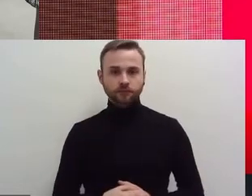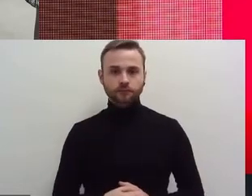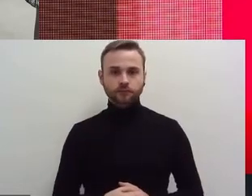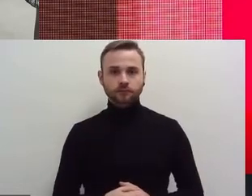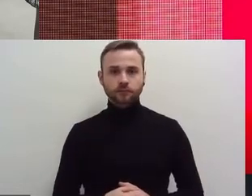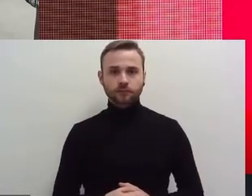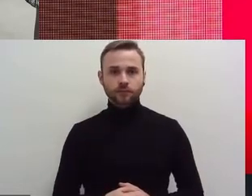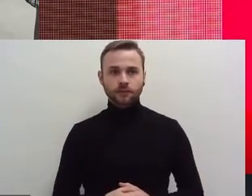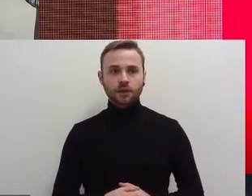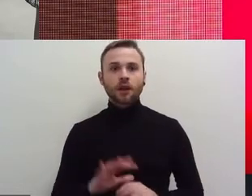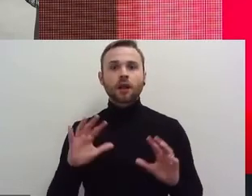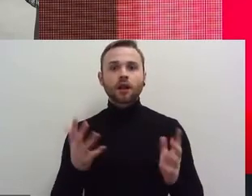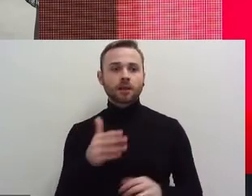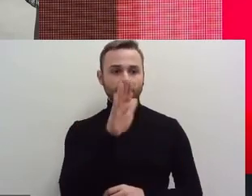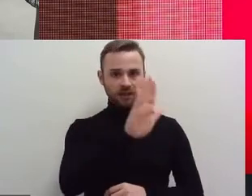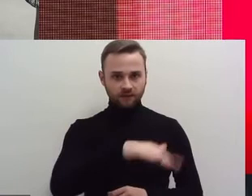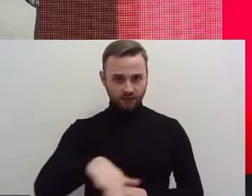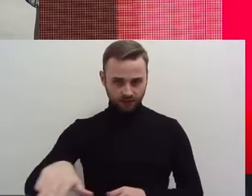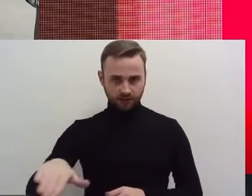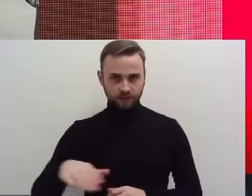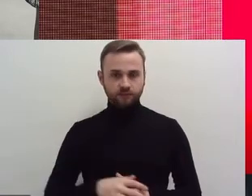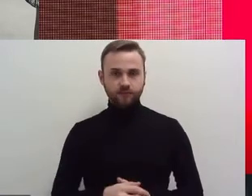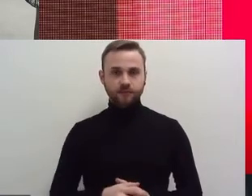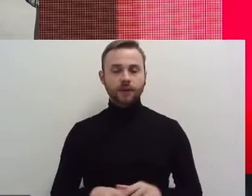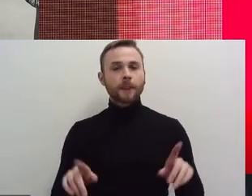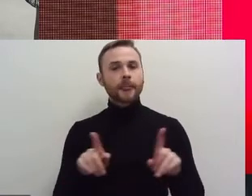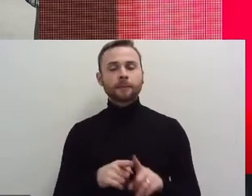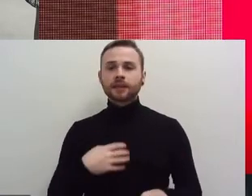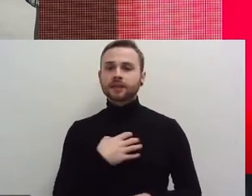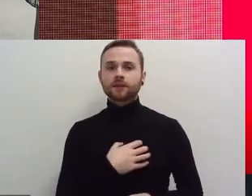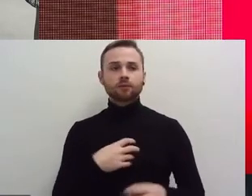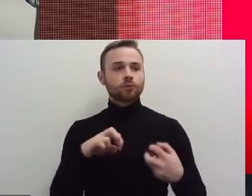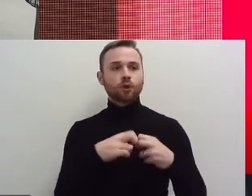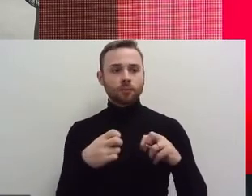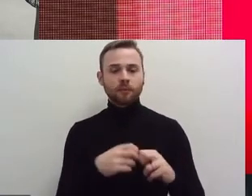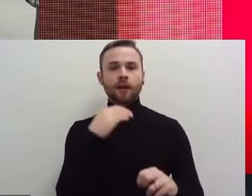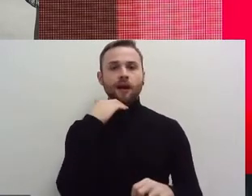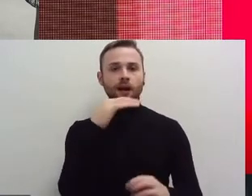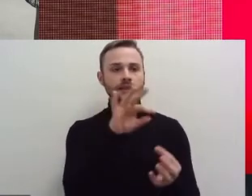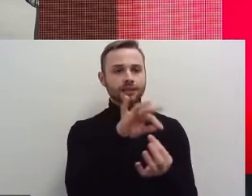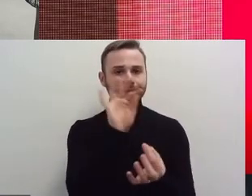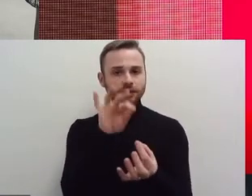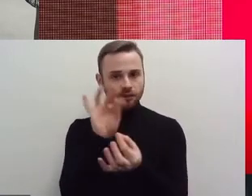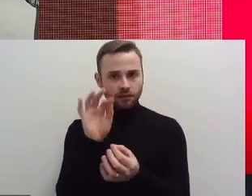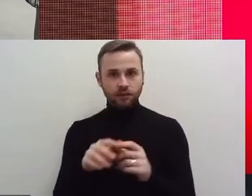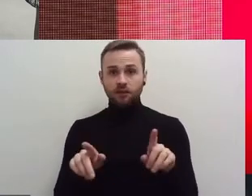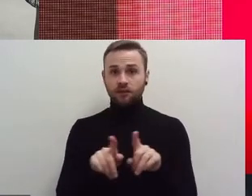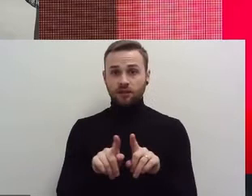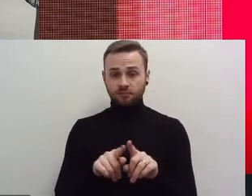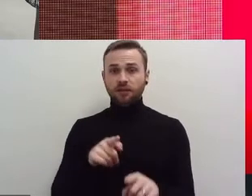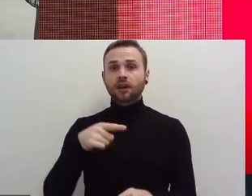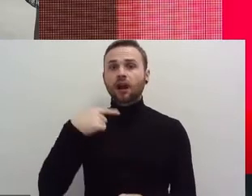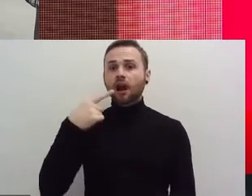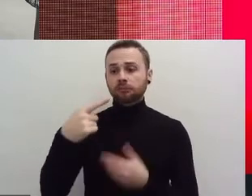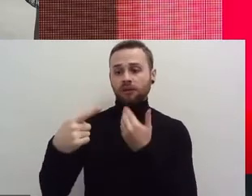in our current vocabulary, how we speak about these problems, because this echoes what has been